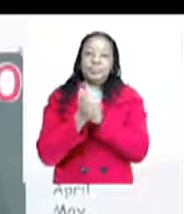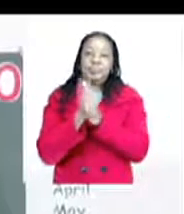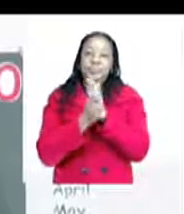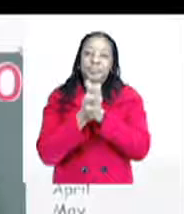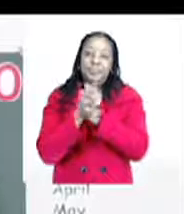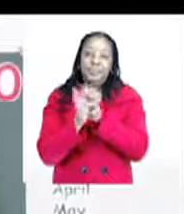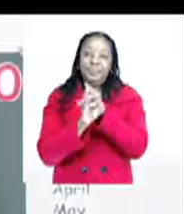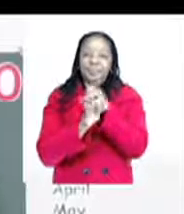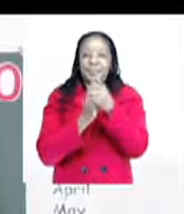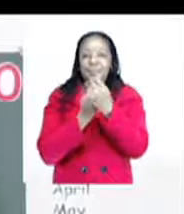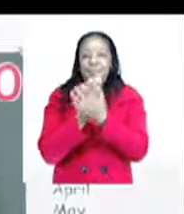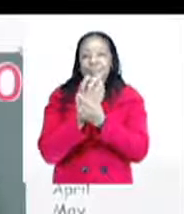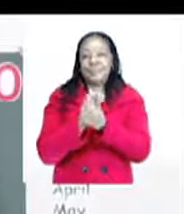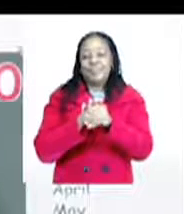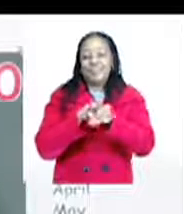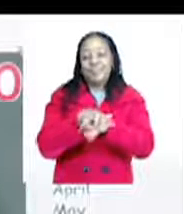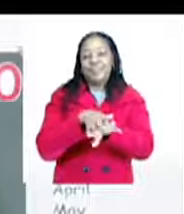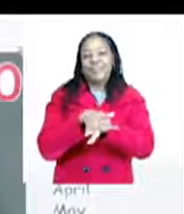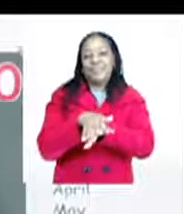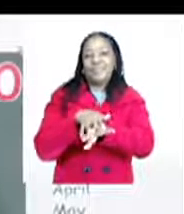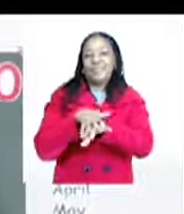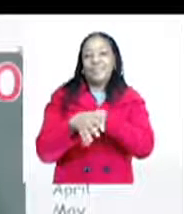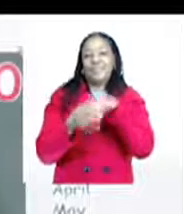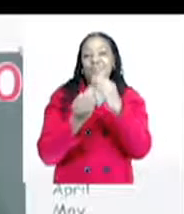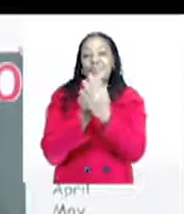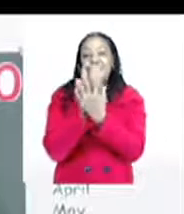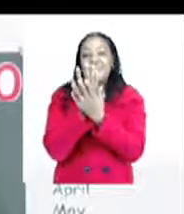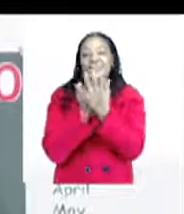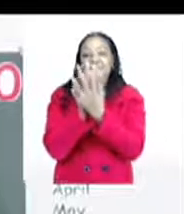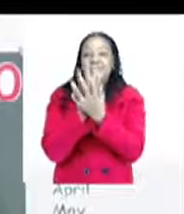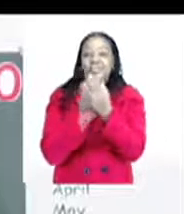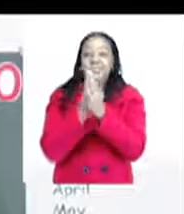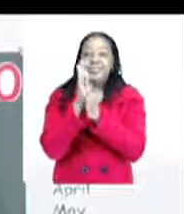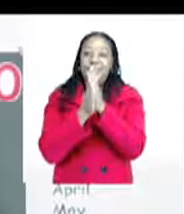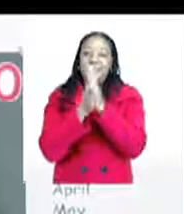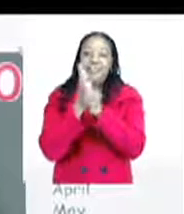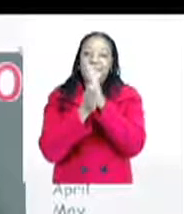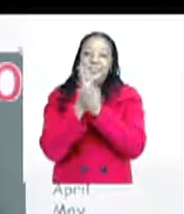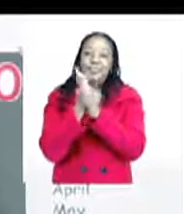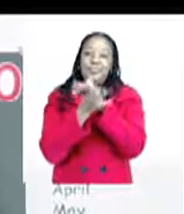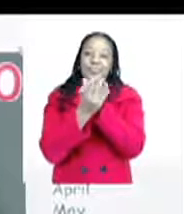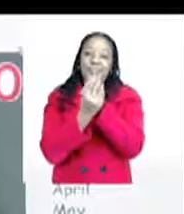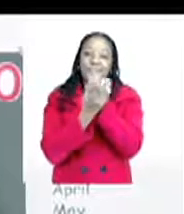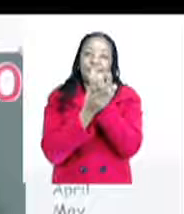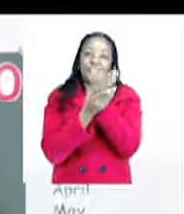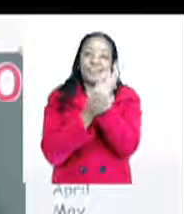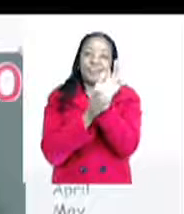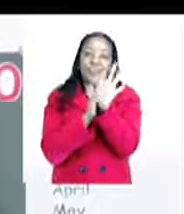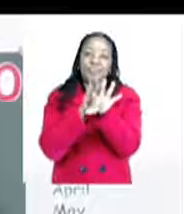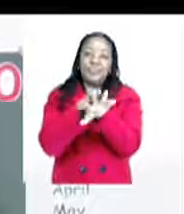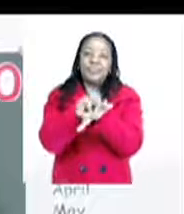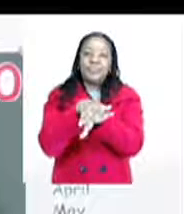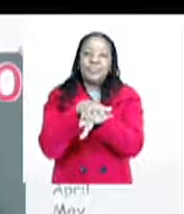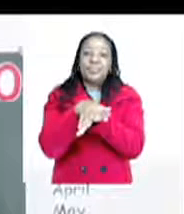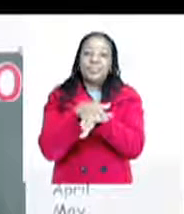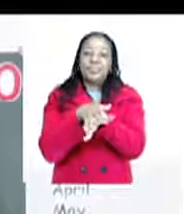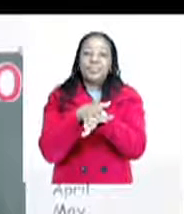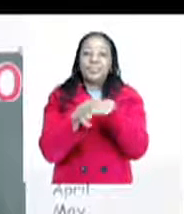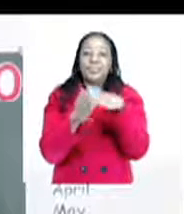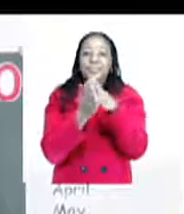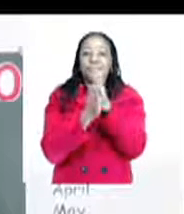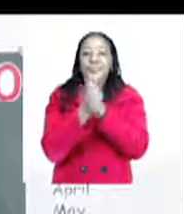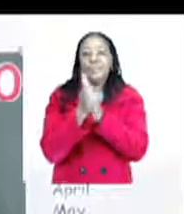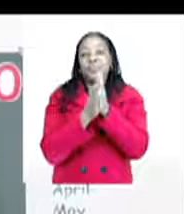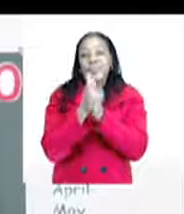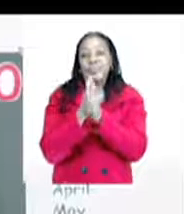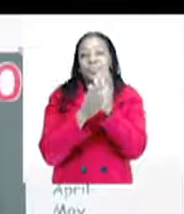Rub, rub, rub your hands back, inside and forth. Now your hands